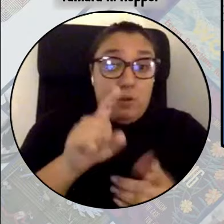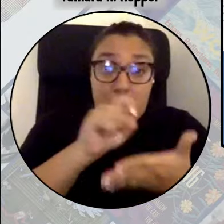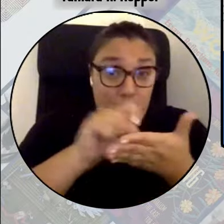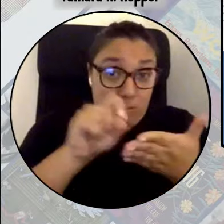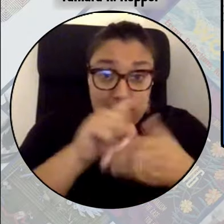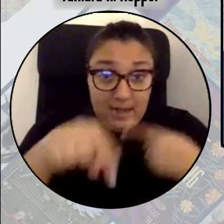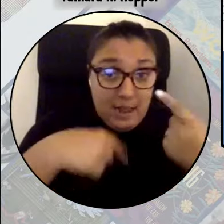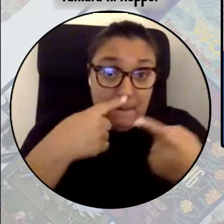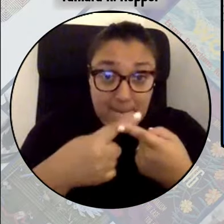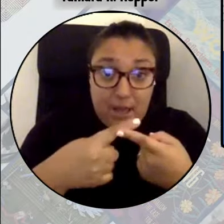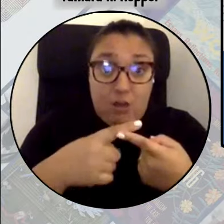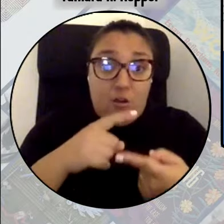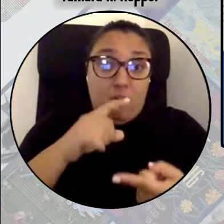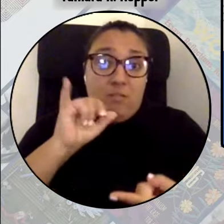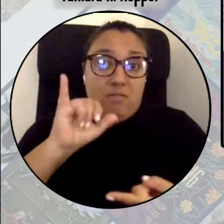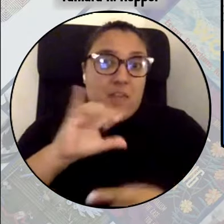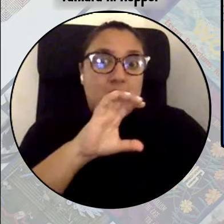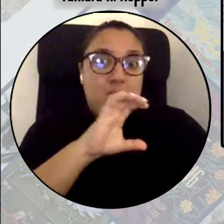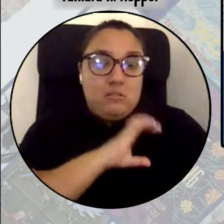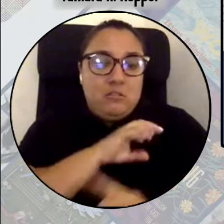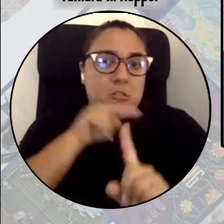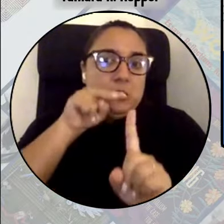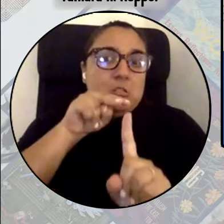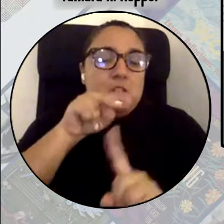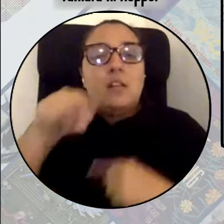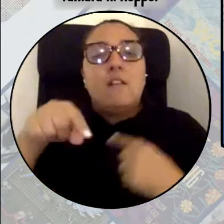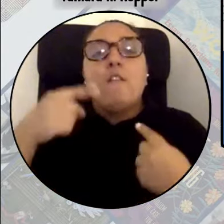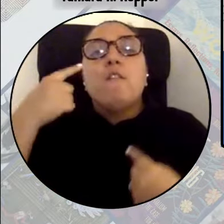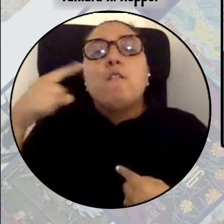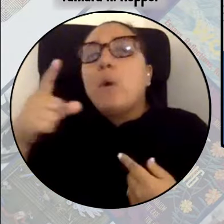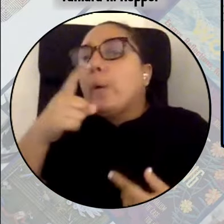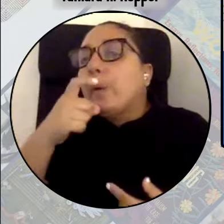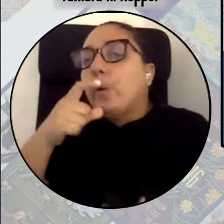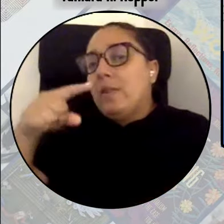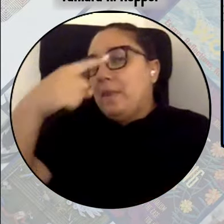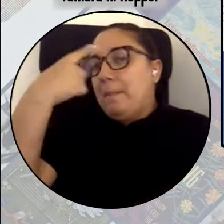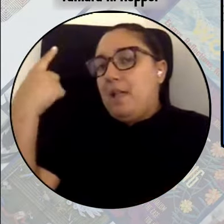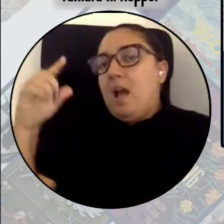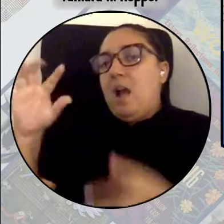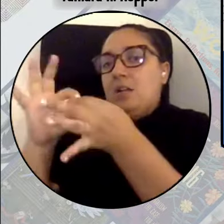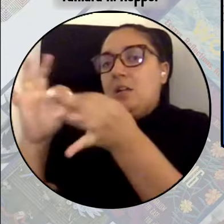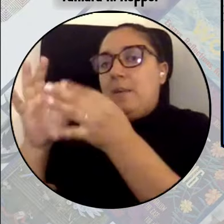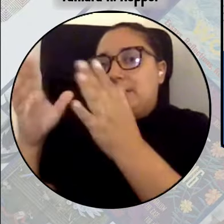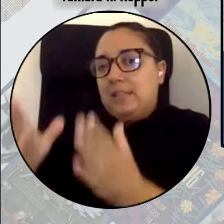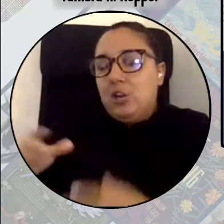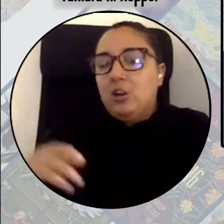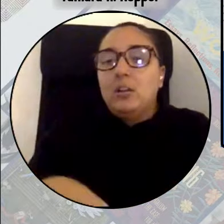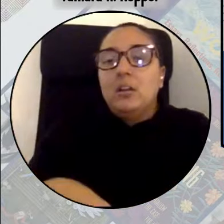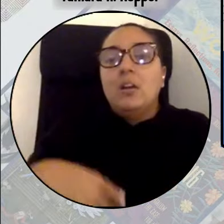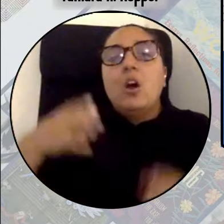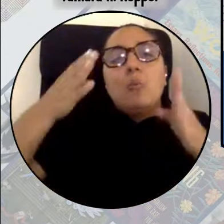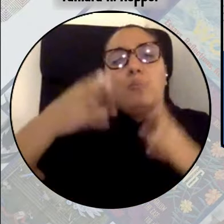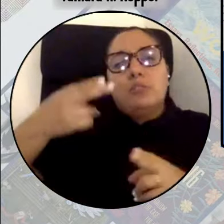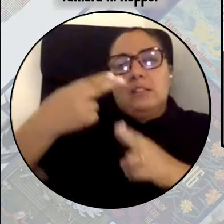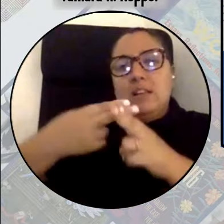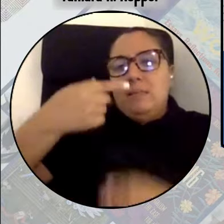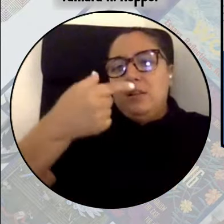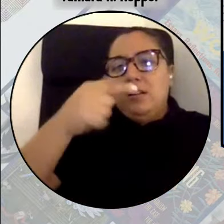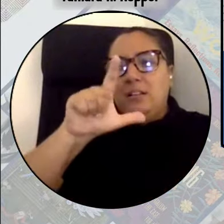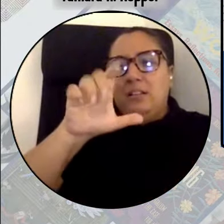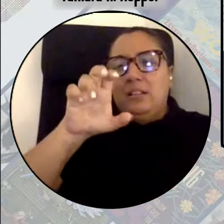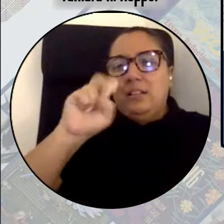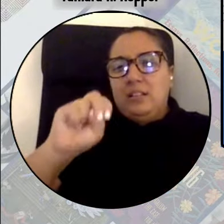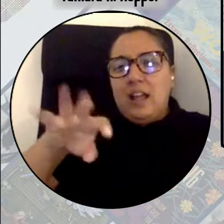of deportations was for the Black Commentator. And Glenn Ford, who passed away fairly